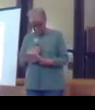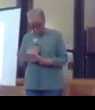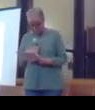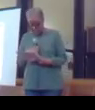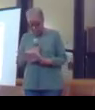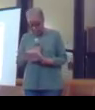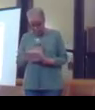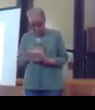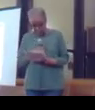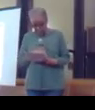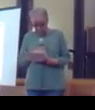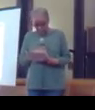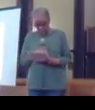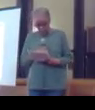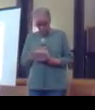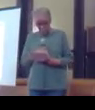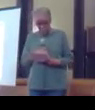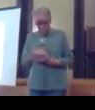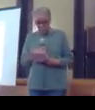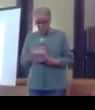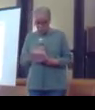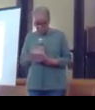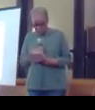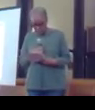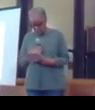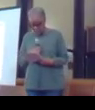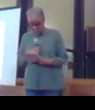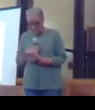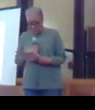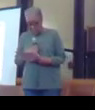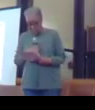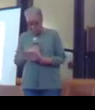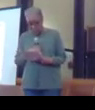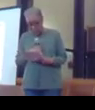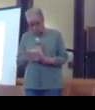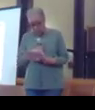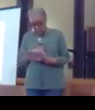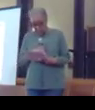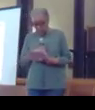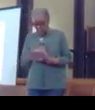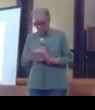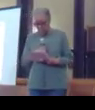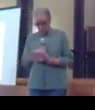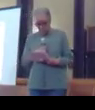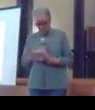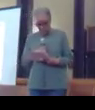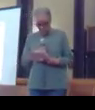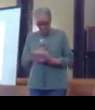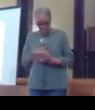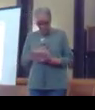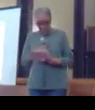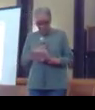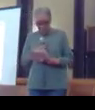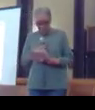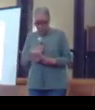levels of the economic spectrum. They worked together for a community. Neighbors knew and looked out for one